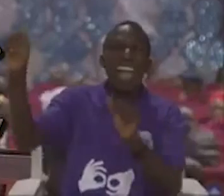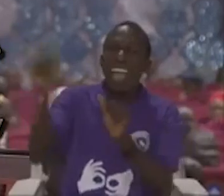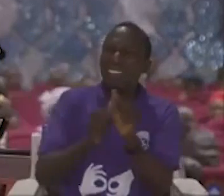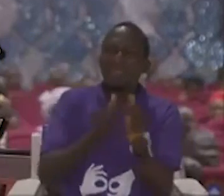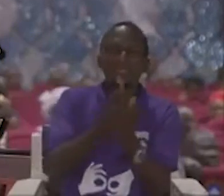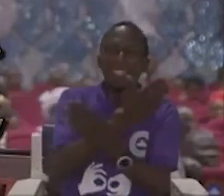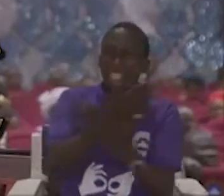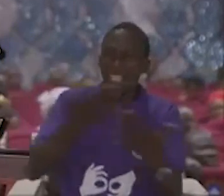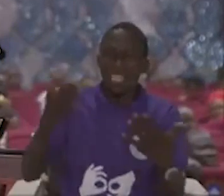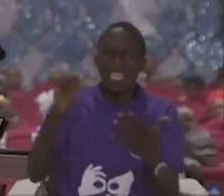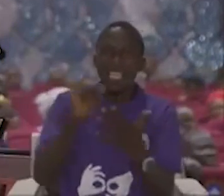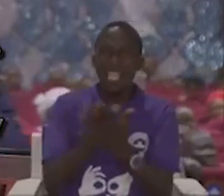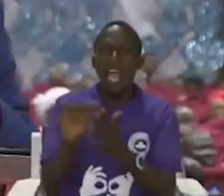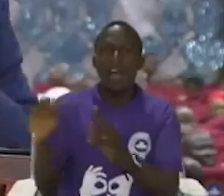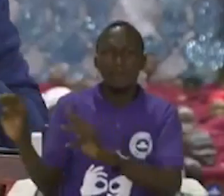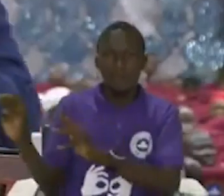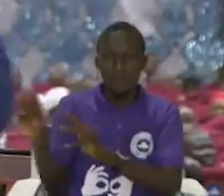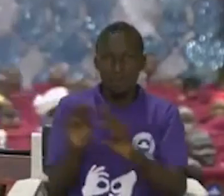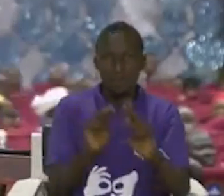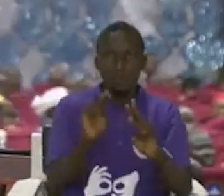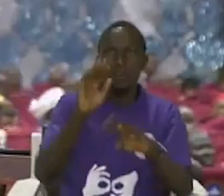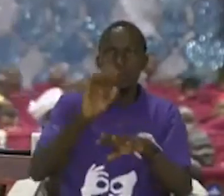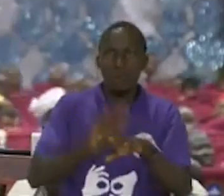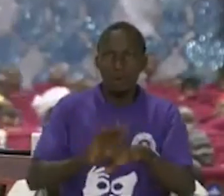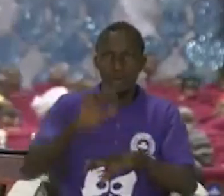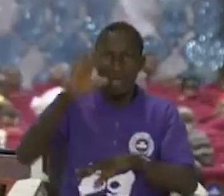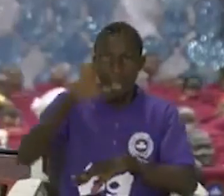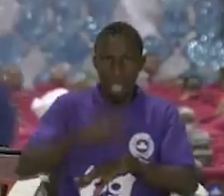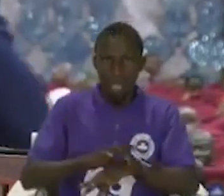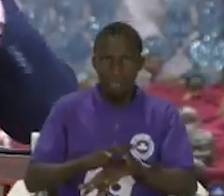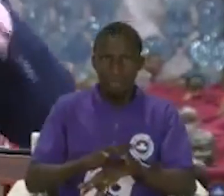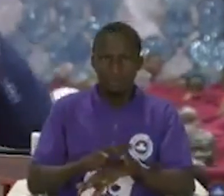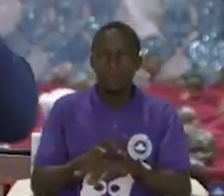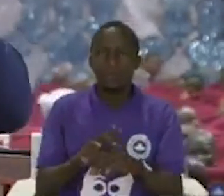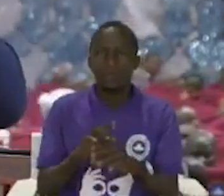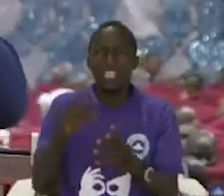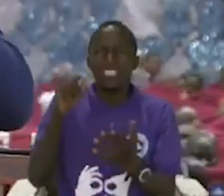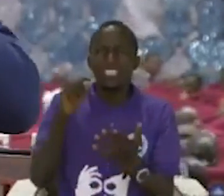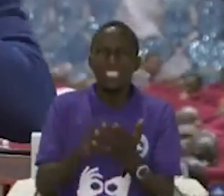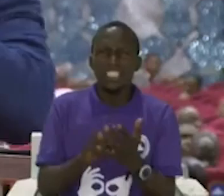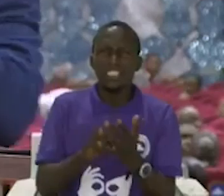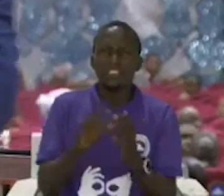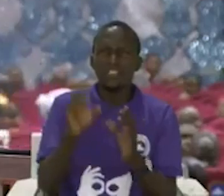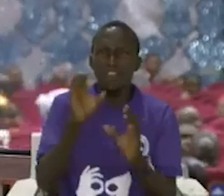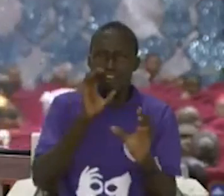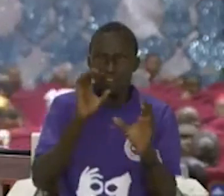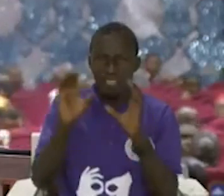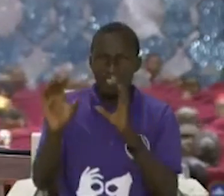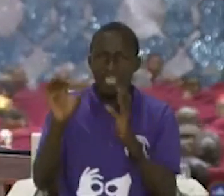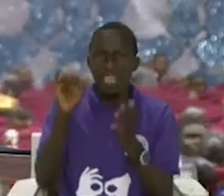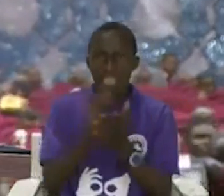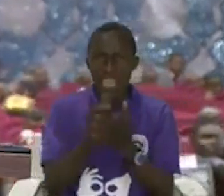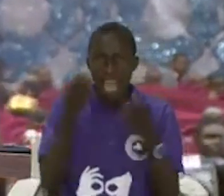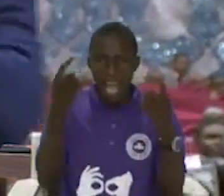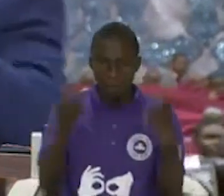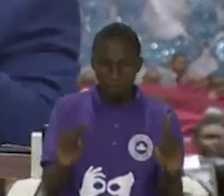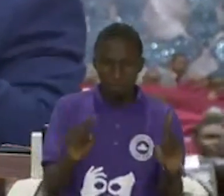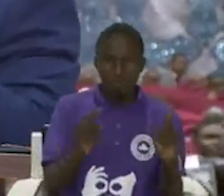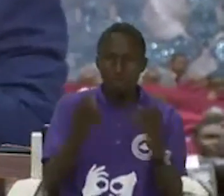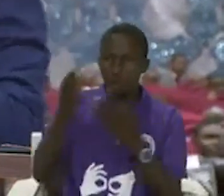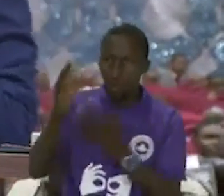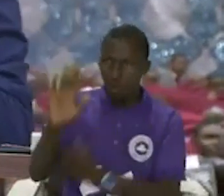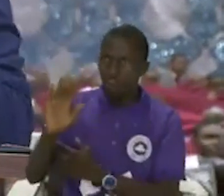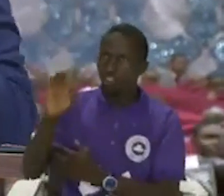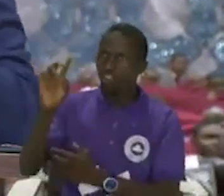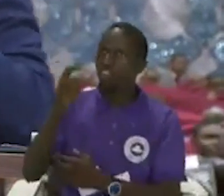moves on the earth. You see this conversation that happened with the spirit. That's in the gods when they were having this